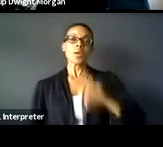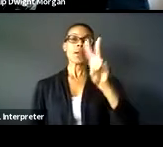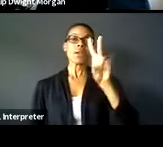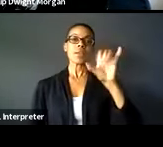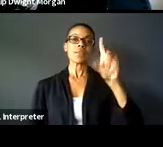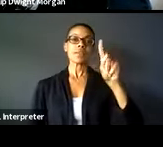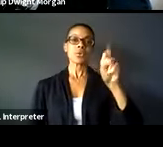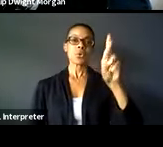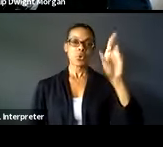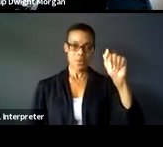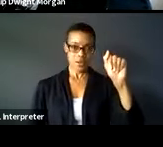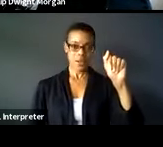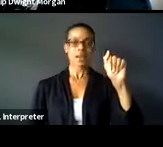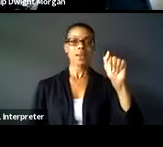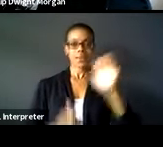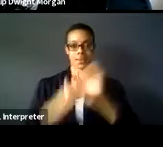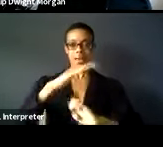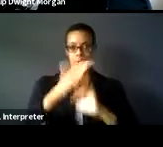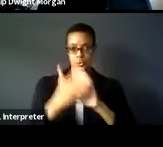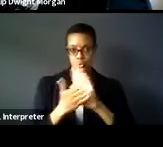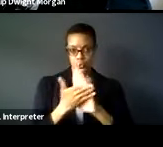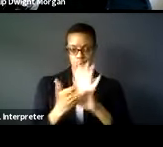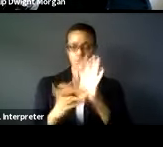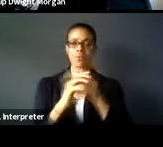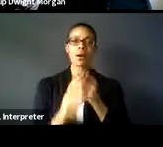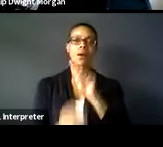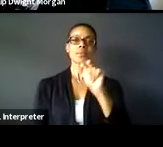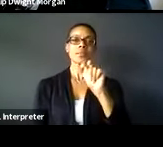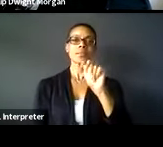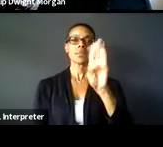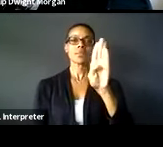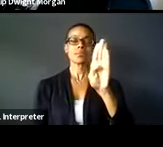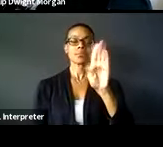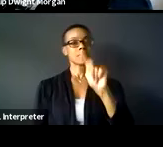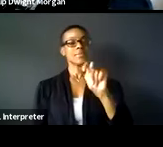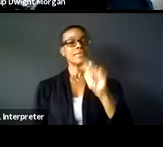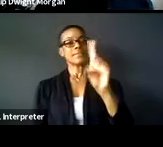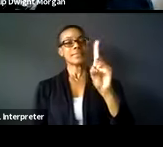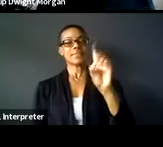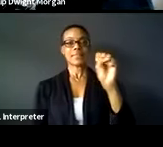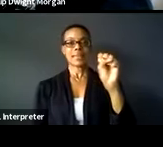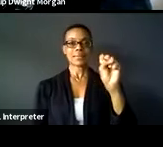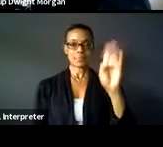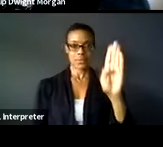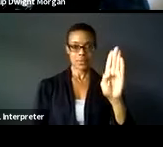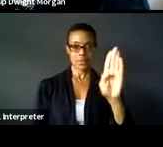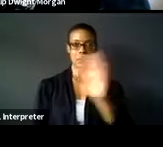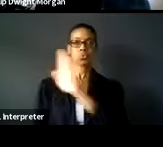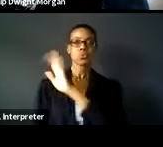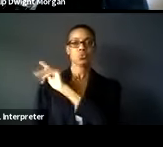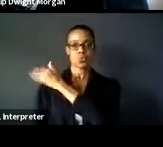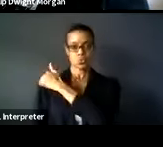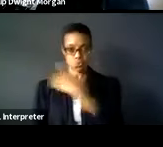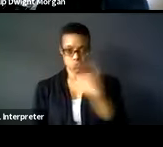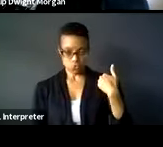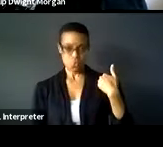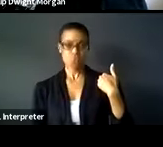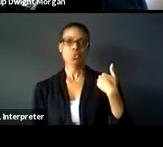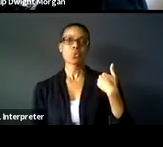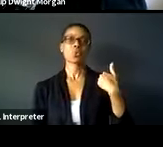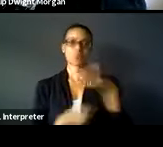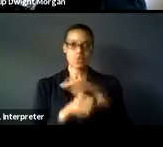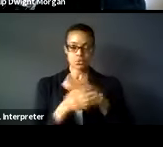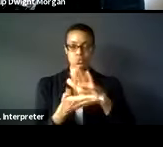of the TDSB, the Toronto District School Board, and it's situated in the southwest corner of Toronto. So in